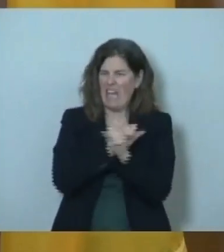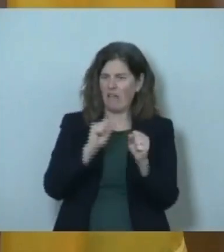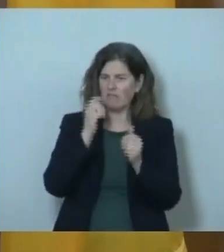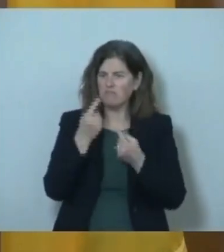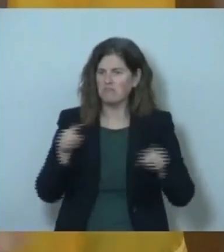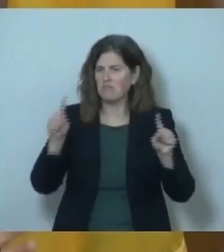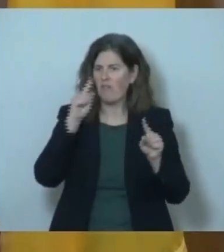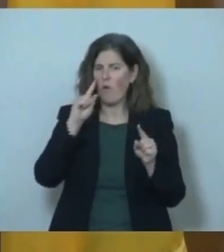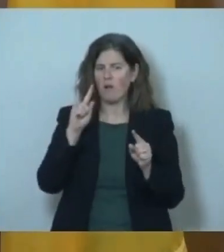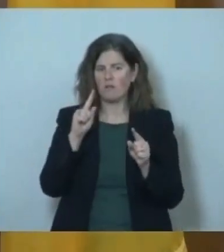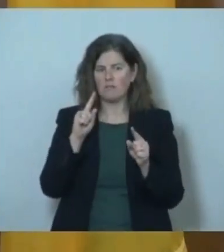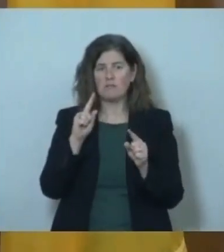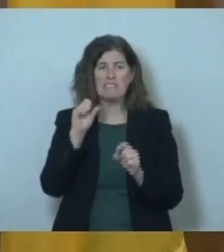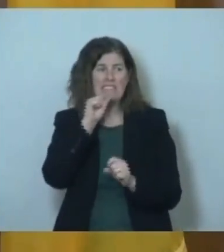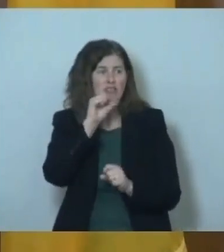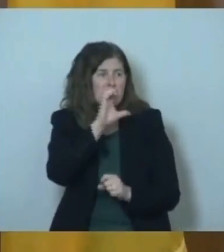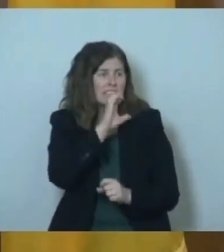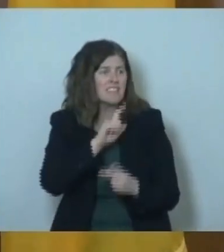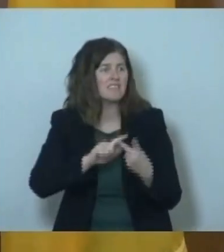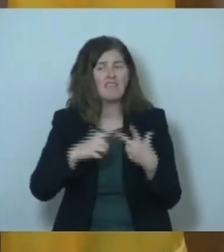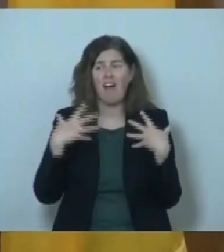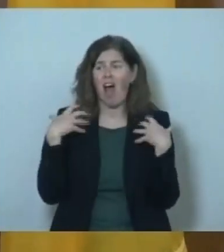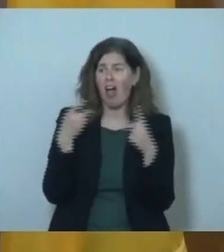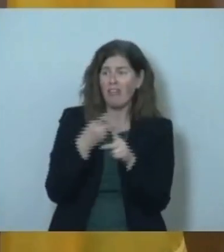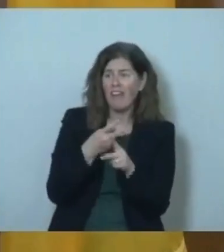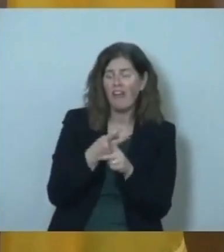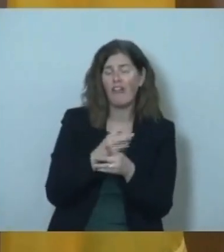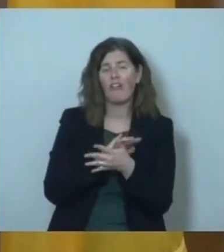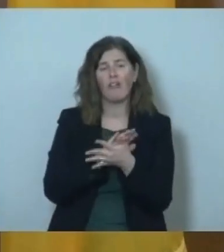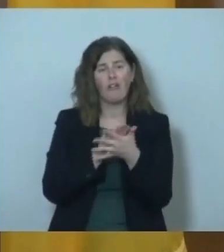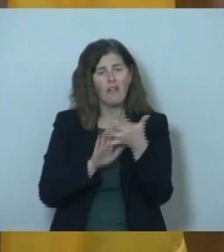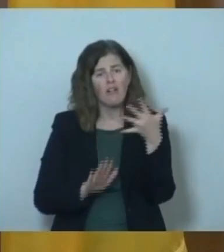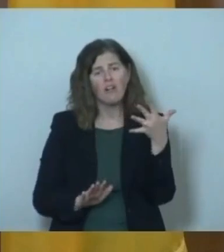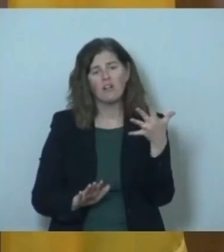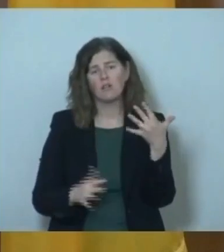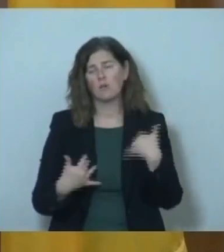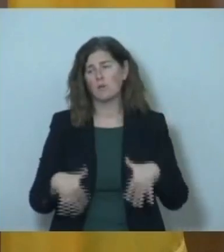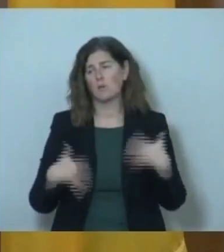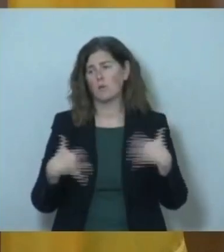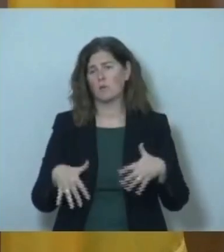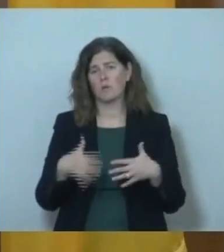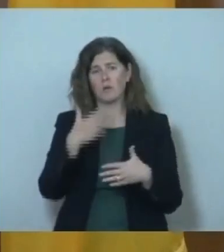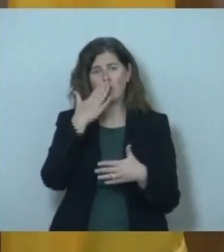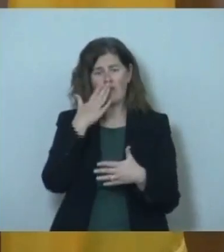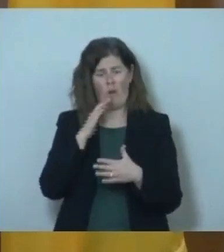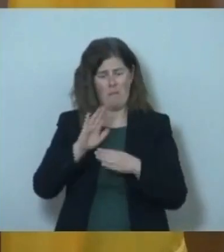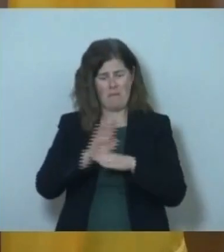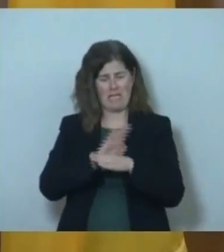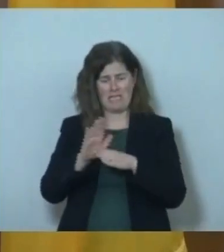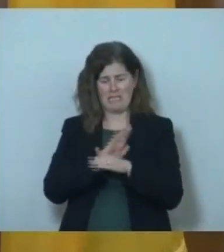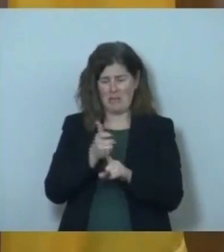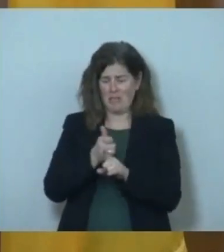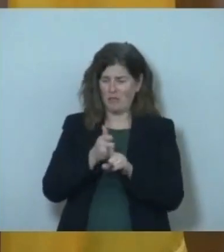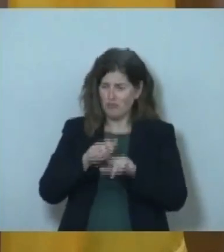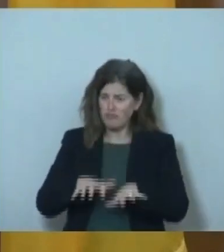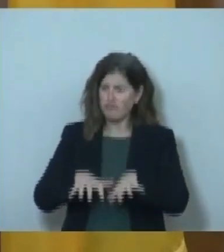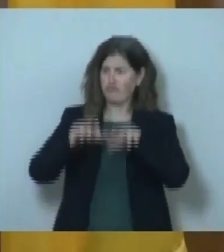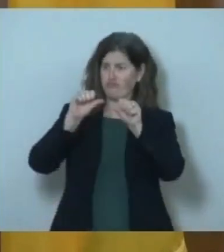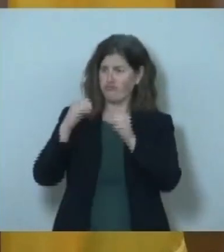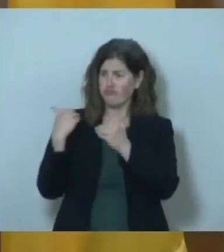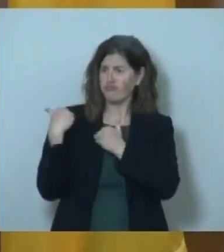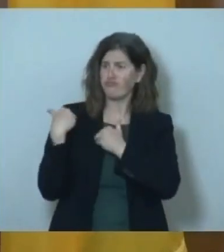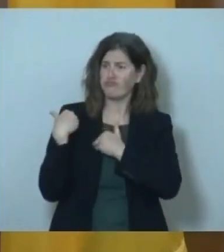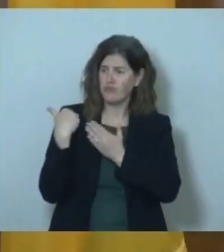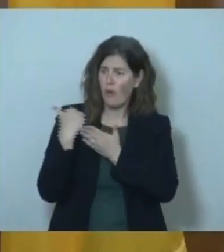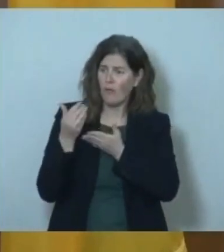productive, and senior citizens and healthcare workers. And you know, it takes incredible leadership for a business who can't operate in the way